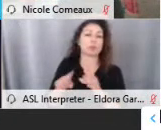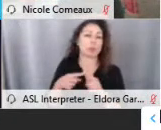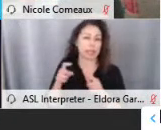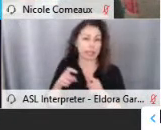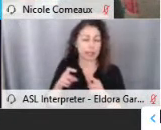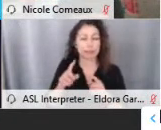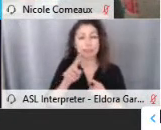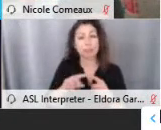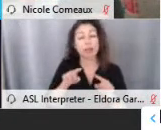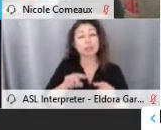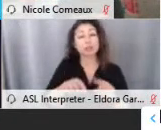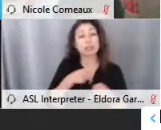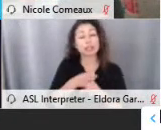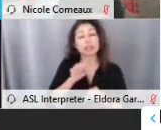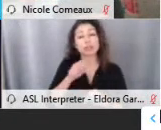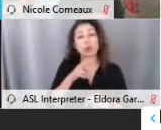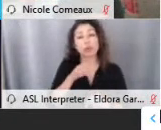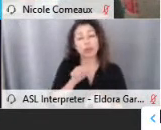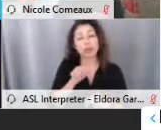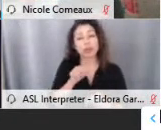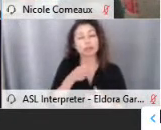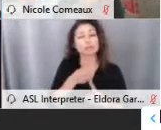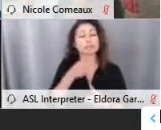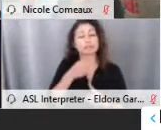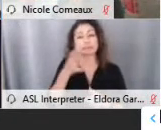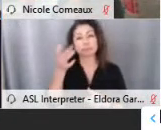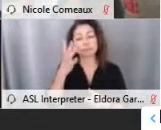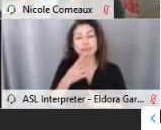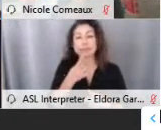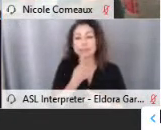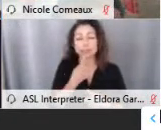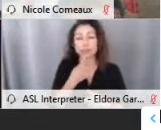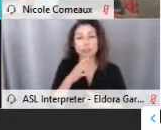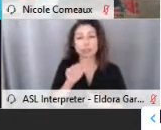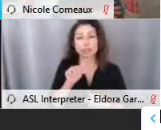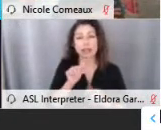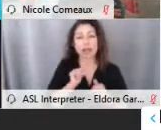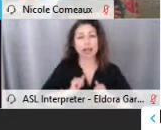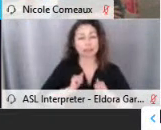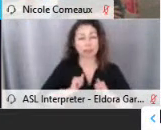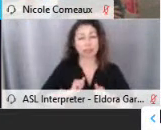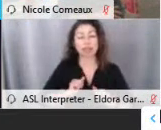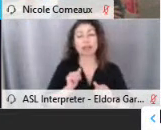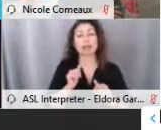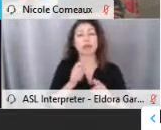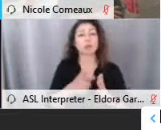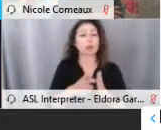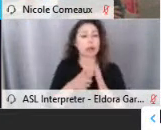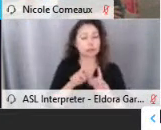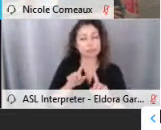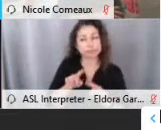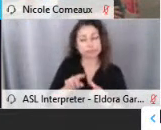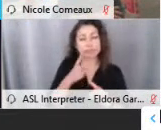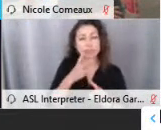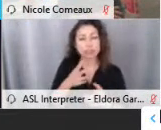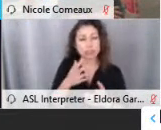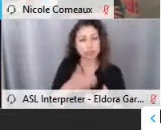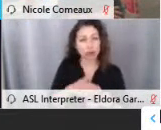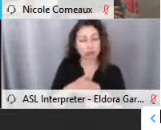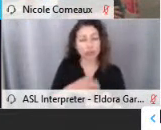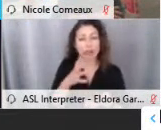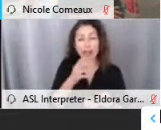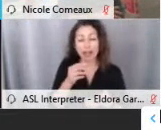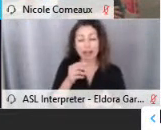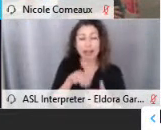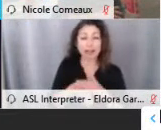But during the year, Sophia develops a serious case of asthma that requires regular doctor's visits and access to an expensive